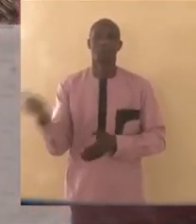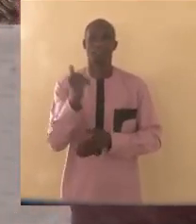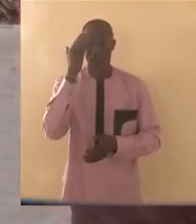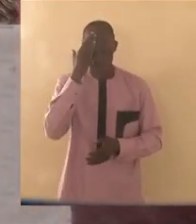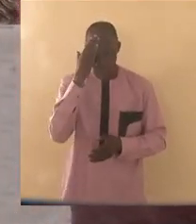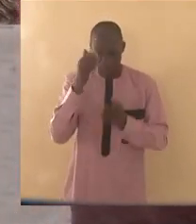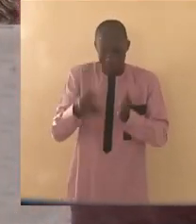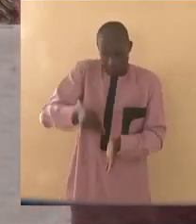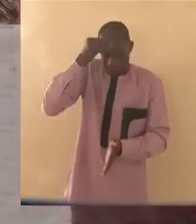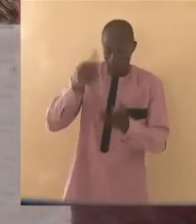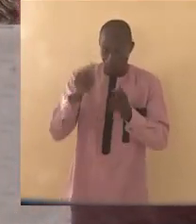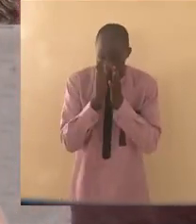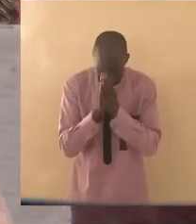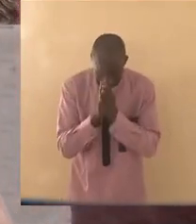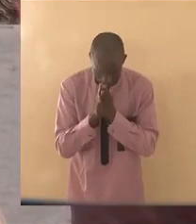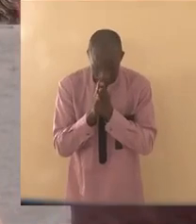They now learn to pray.